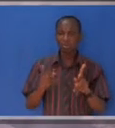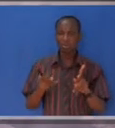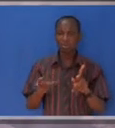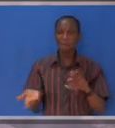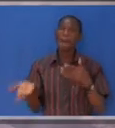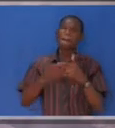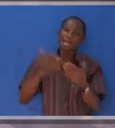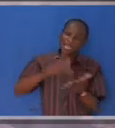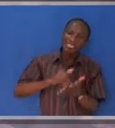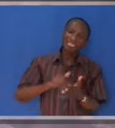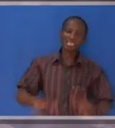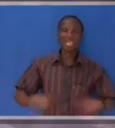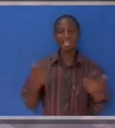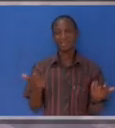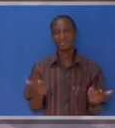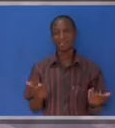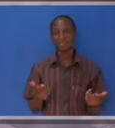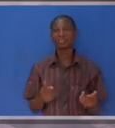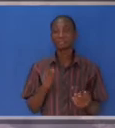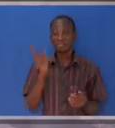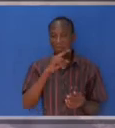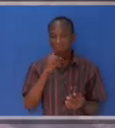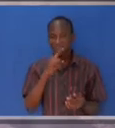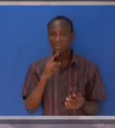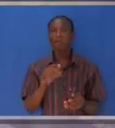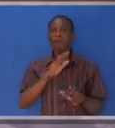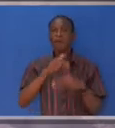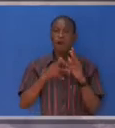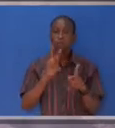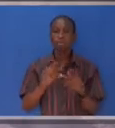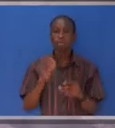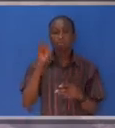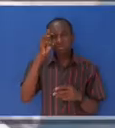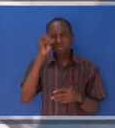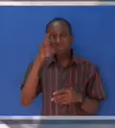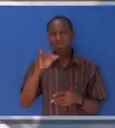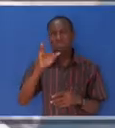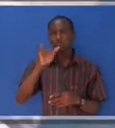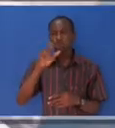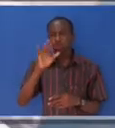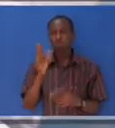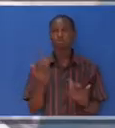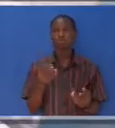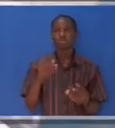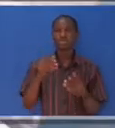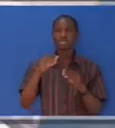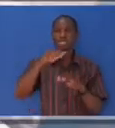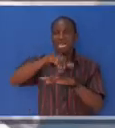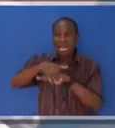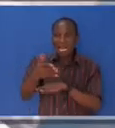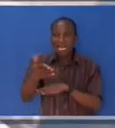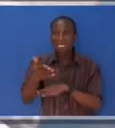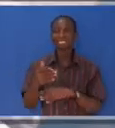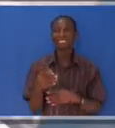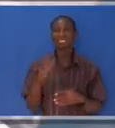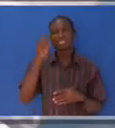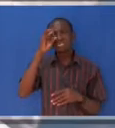omosi omansan menyane won a omoye abayifo omutu anadwo omutu awia omutu biribia